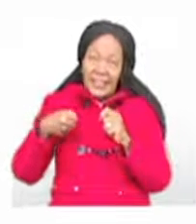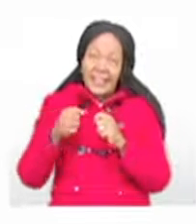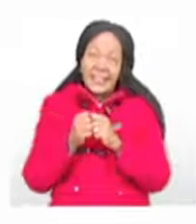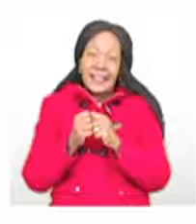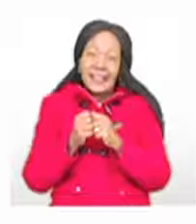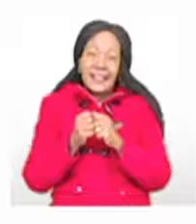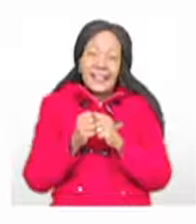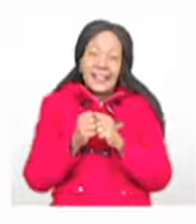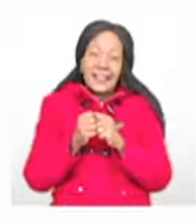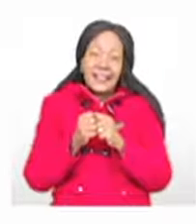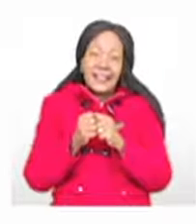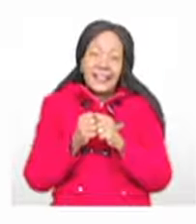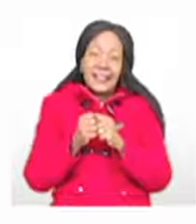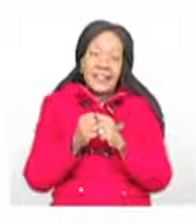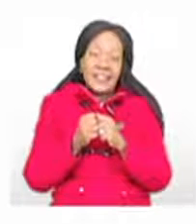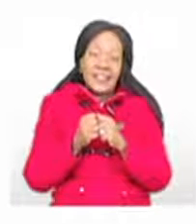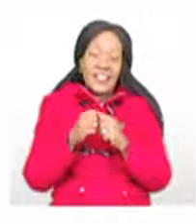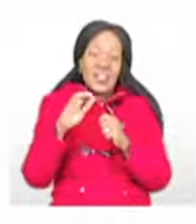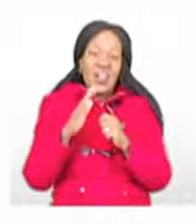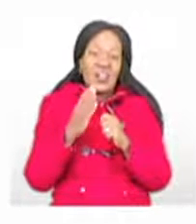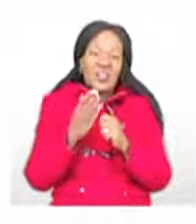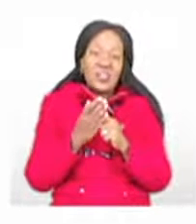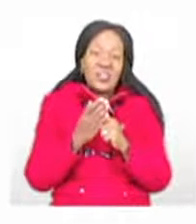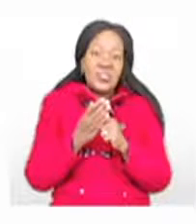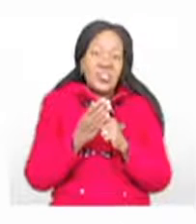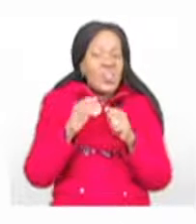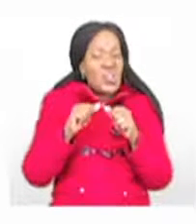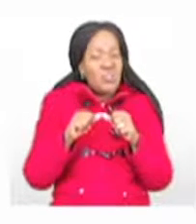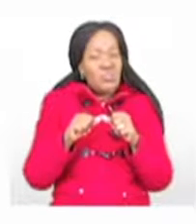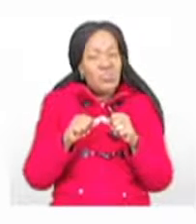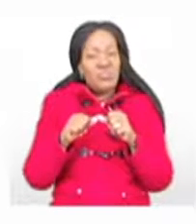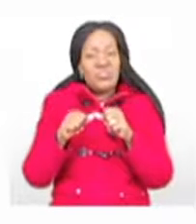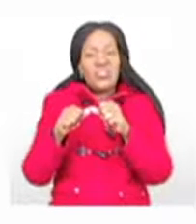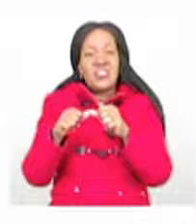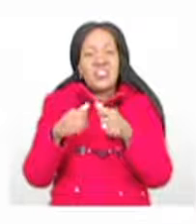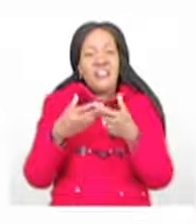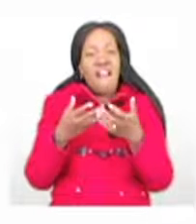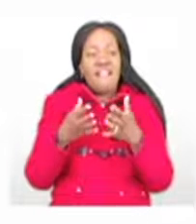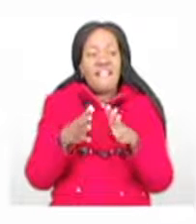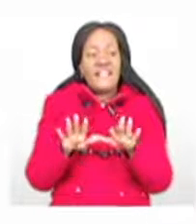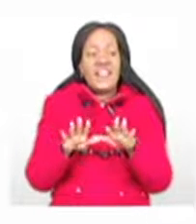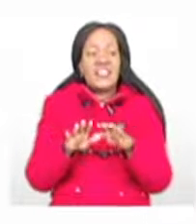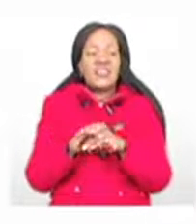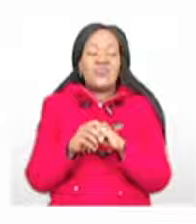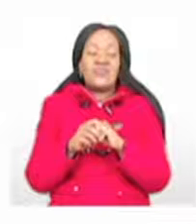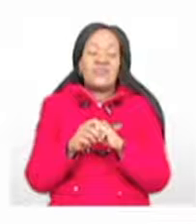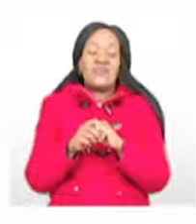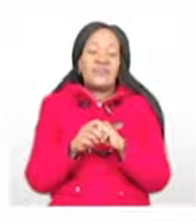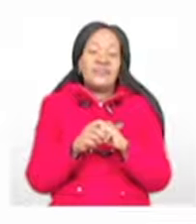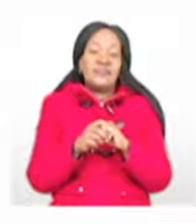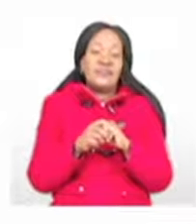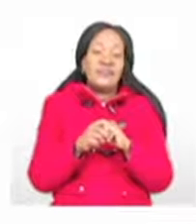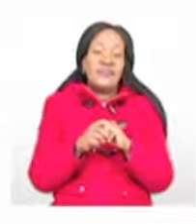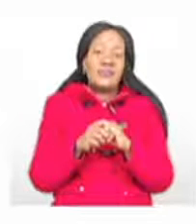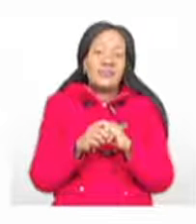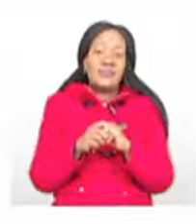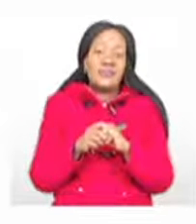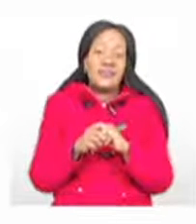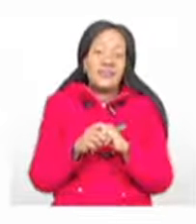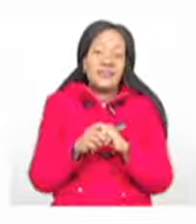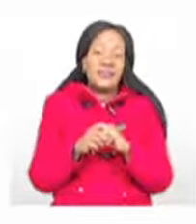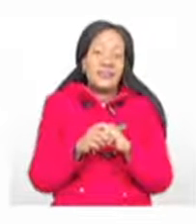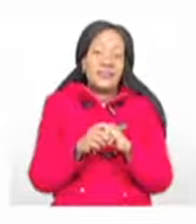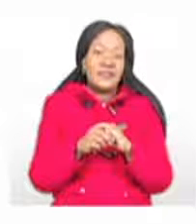bucket. So I would like you to complete this activity by copying the